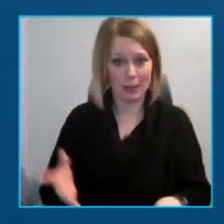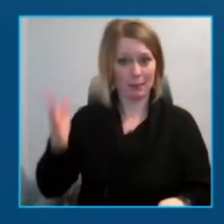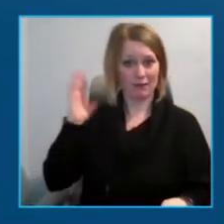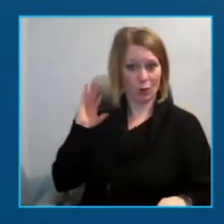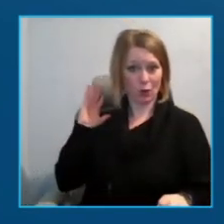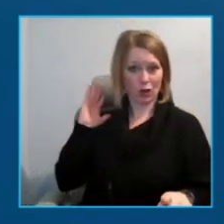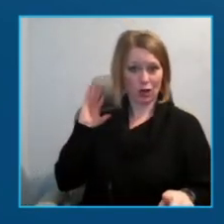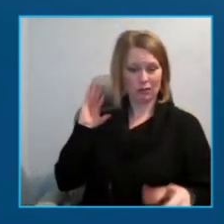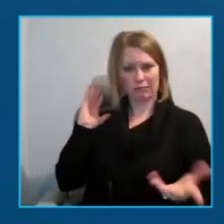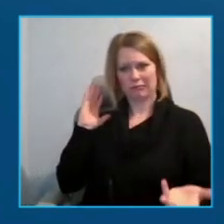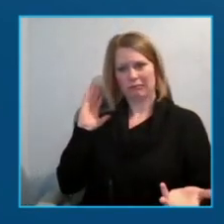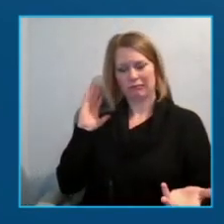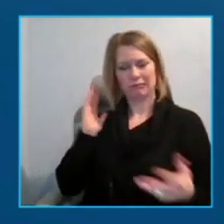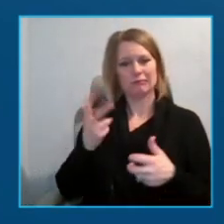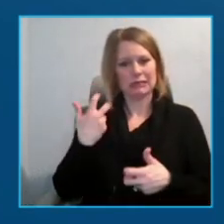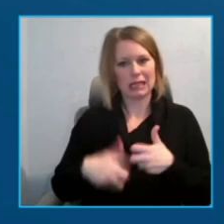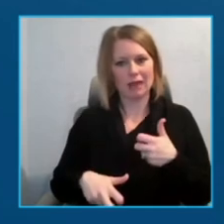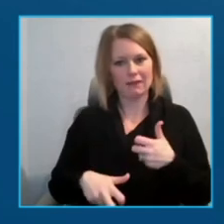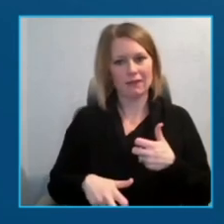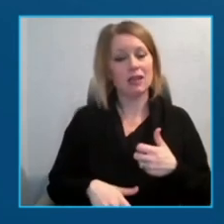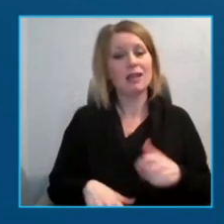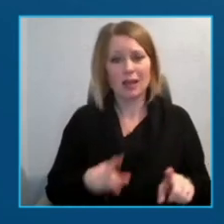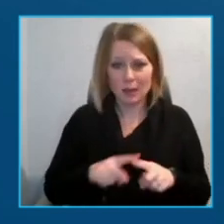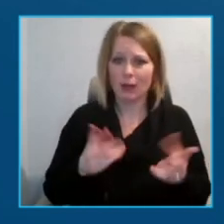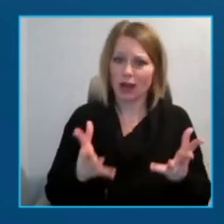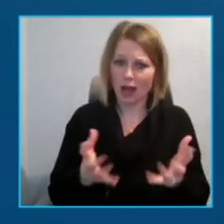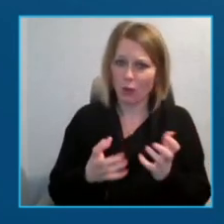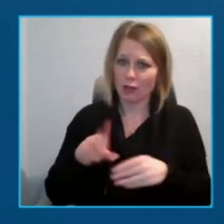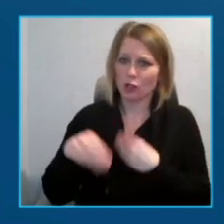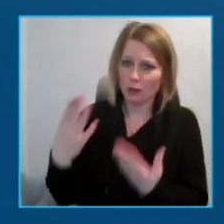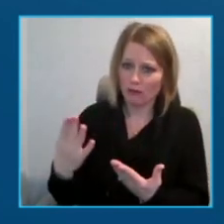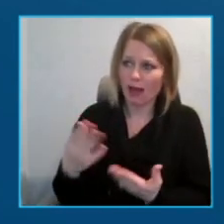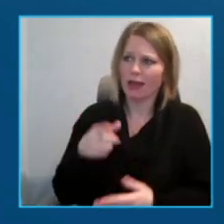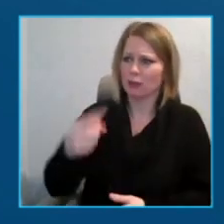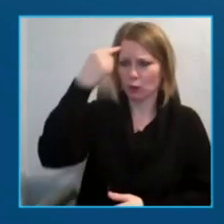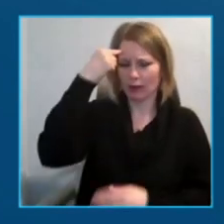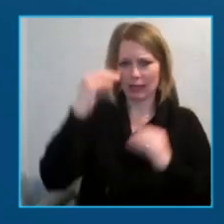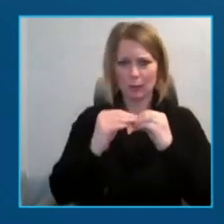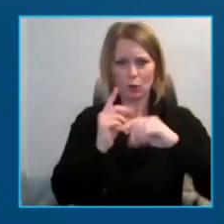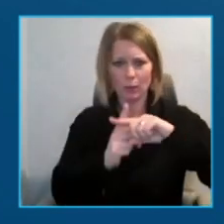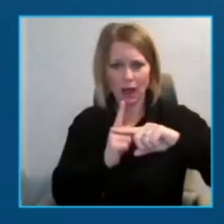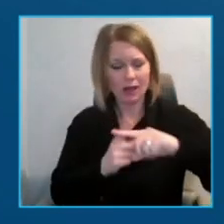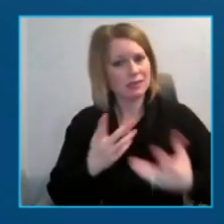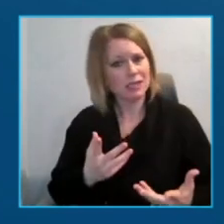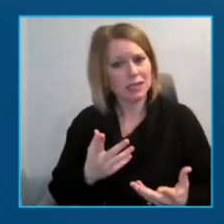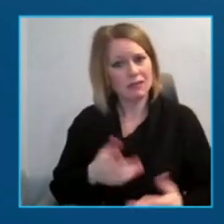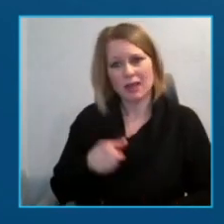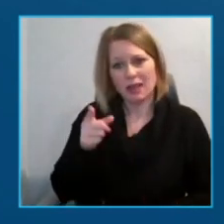to give them the benefit of the doubt, give Chair Biafoe and her team the benefit of the doubt,